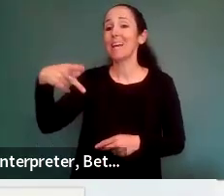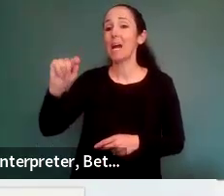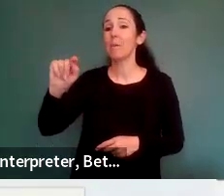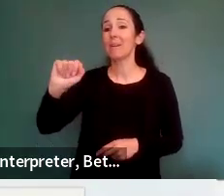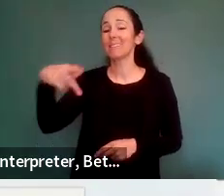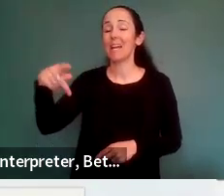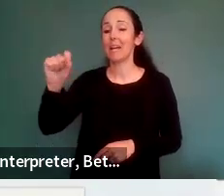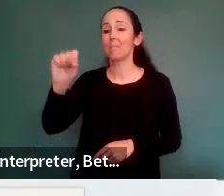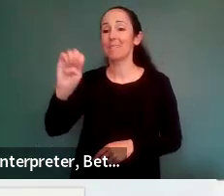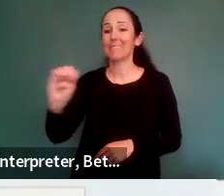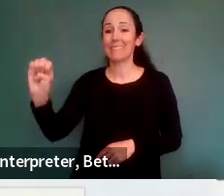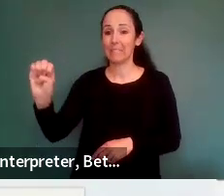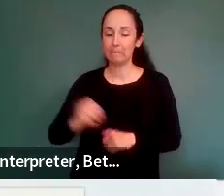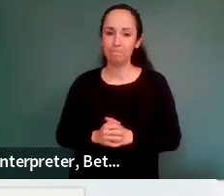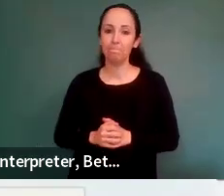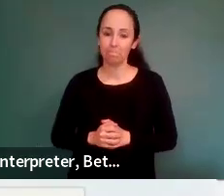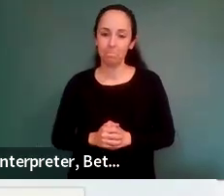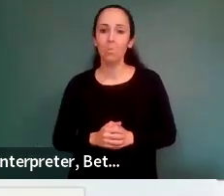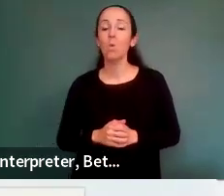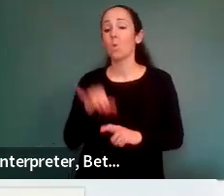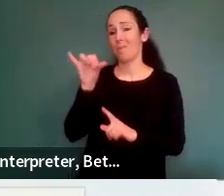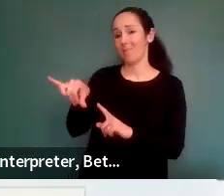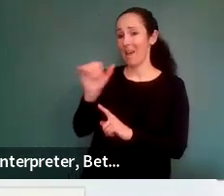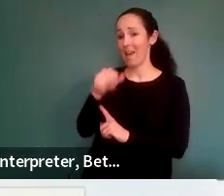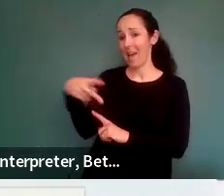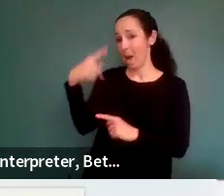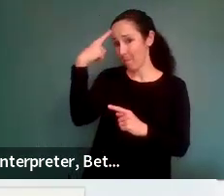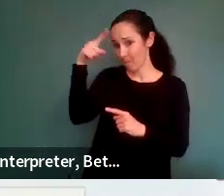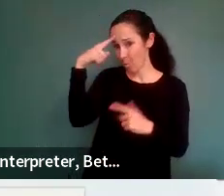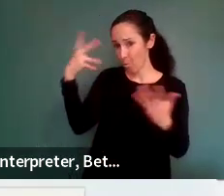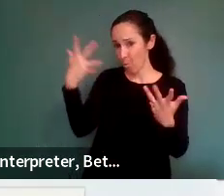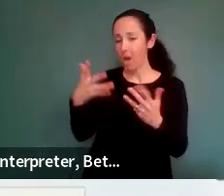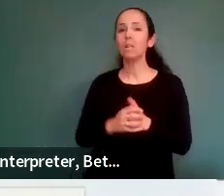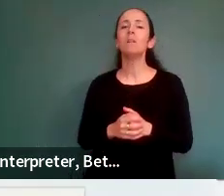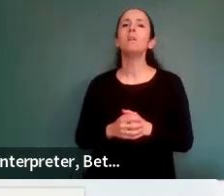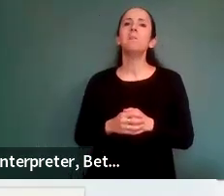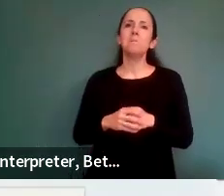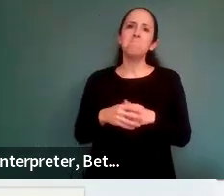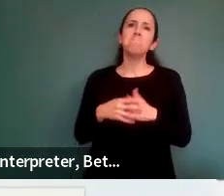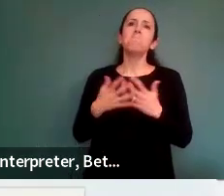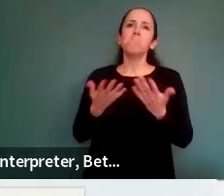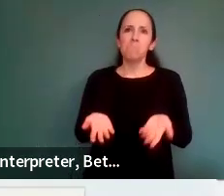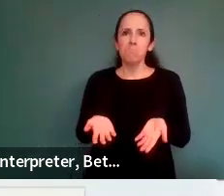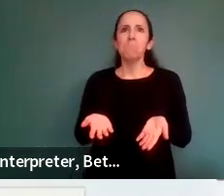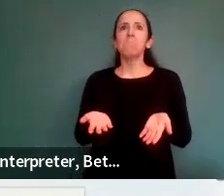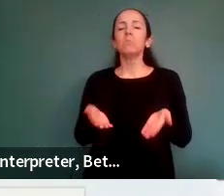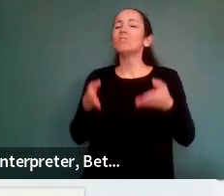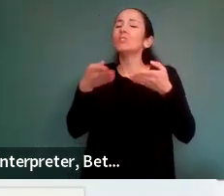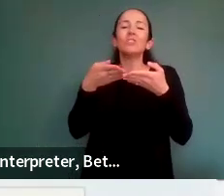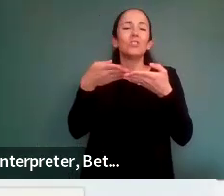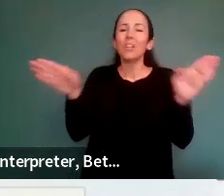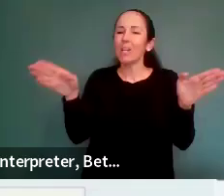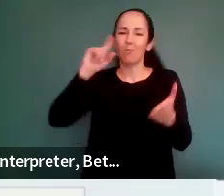C. And Camera Tap Tap button. C gives you a more generic image description, and you